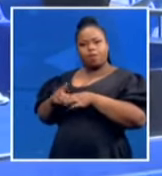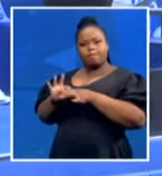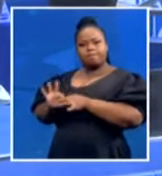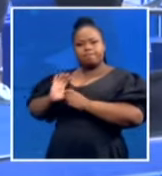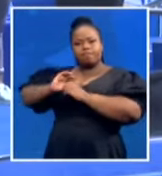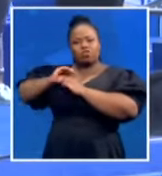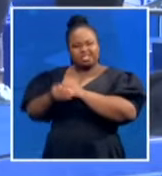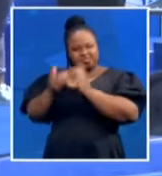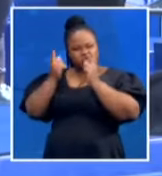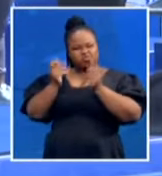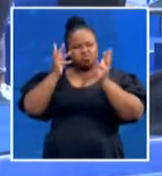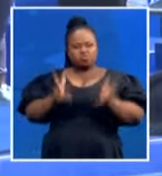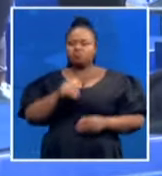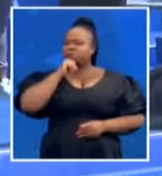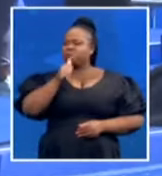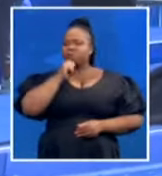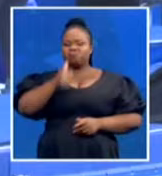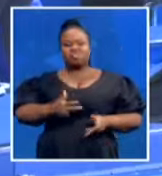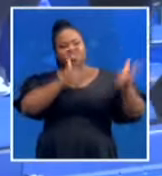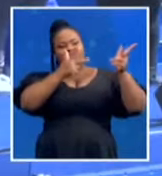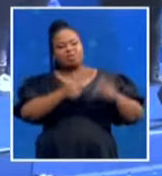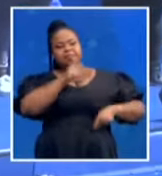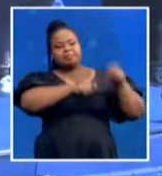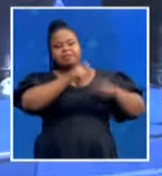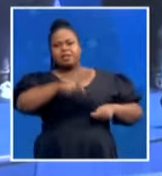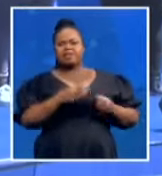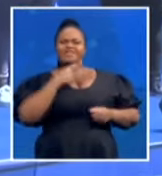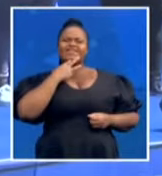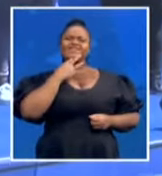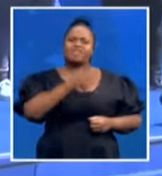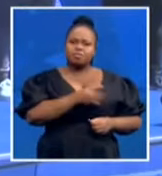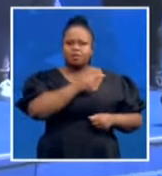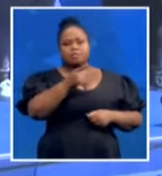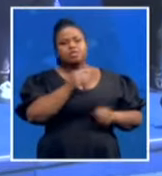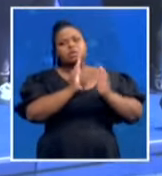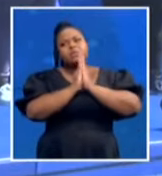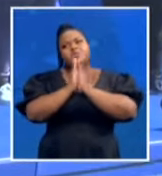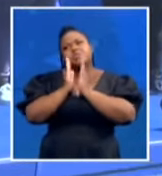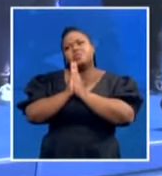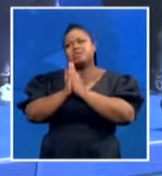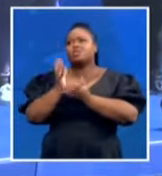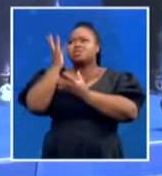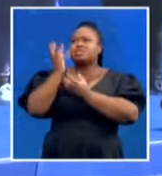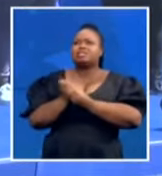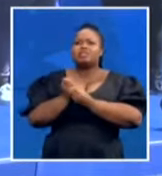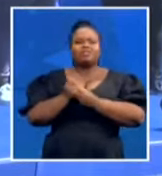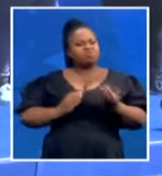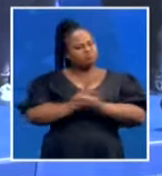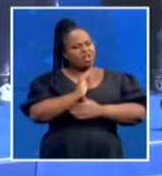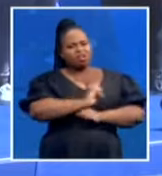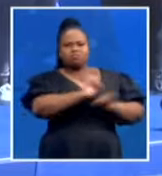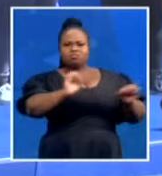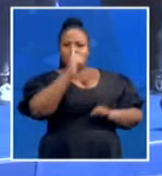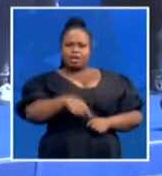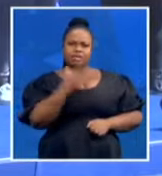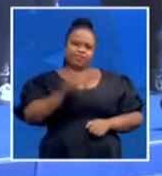of millions of South Africans who have to beg to receive what rightfully belongs to them. They will